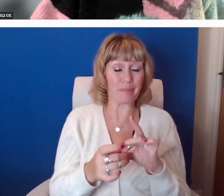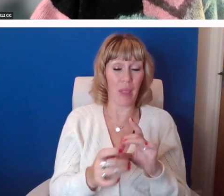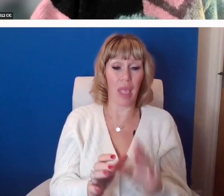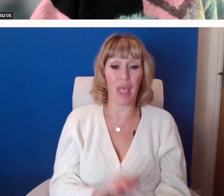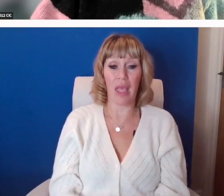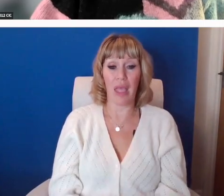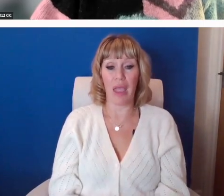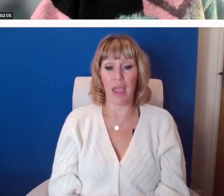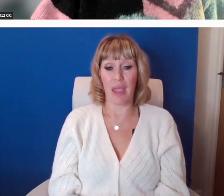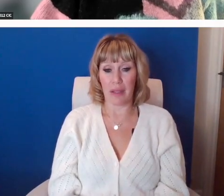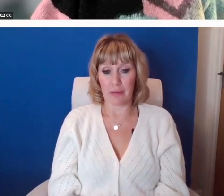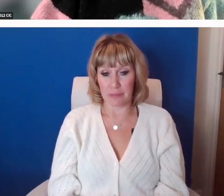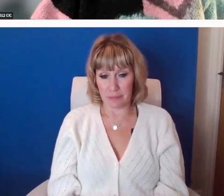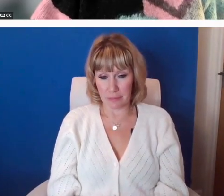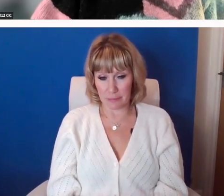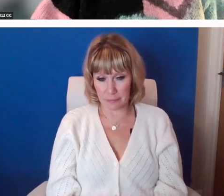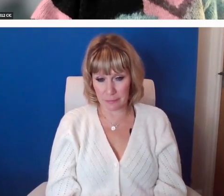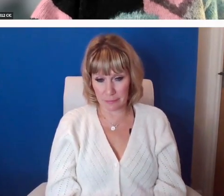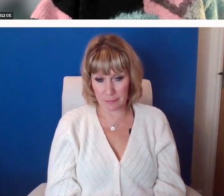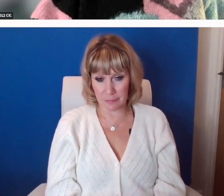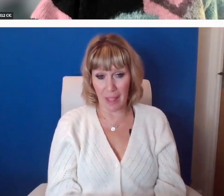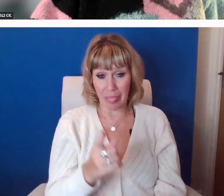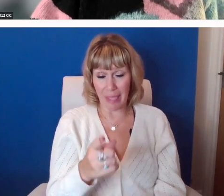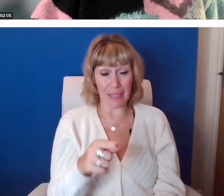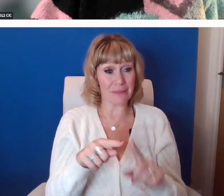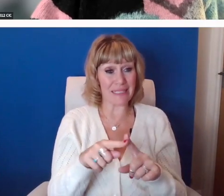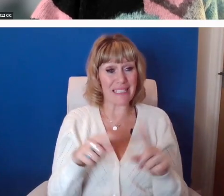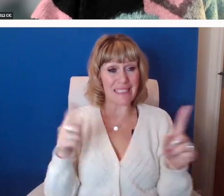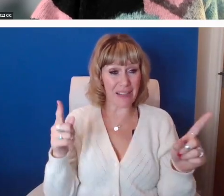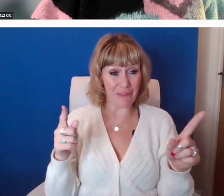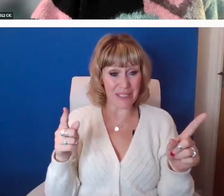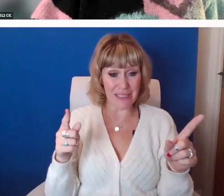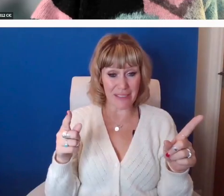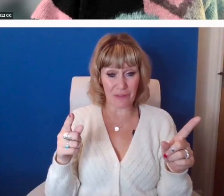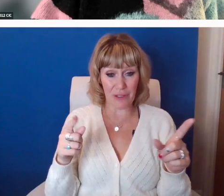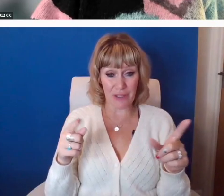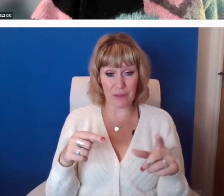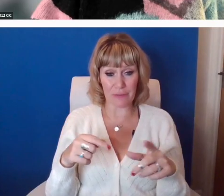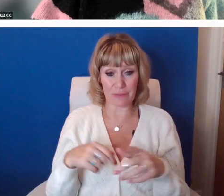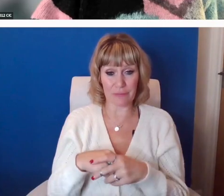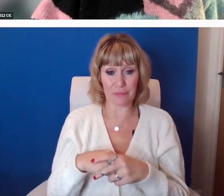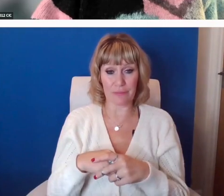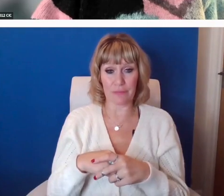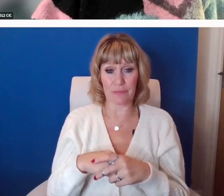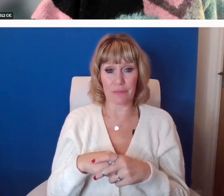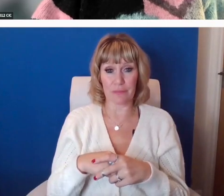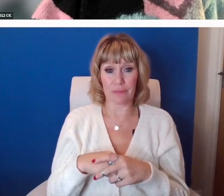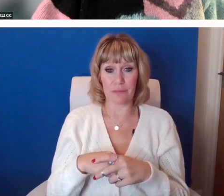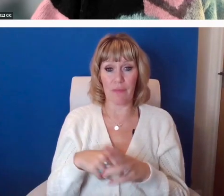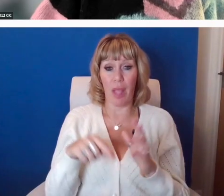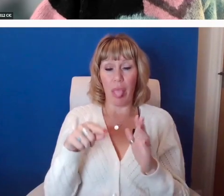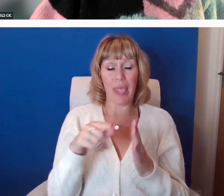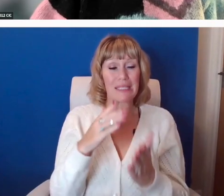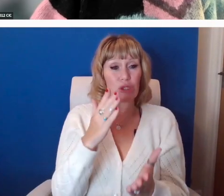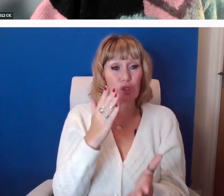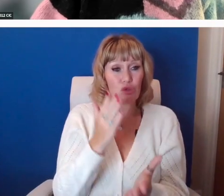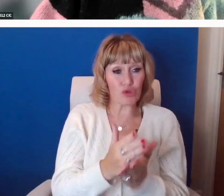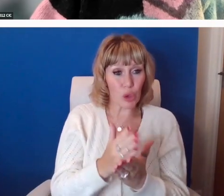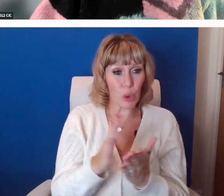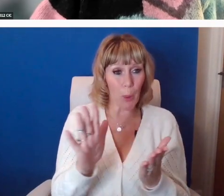And then something completely different. Rivka Leareva is this is called True Happiness, and again